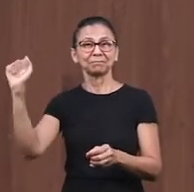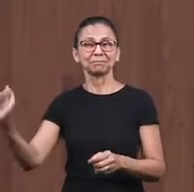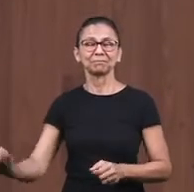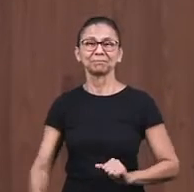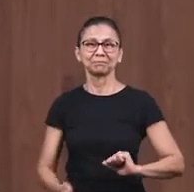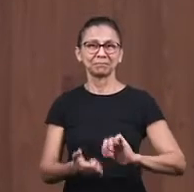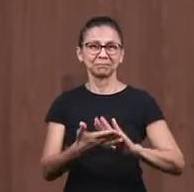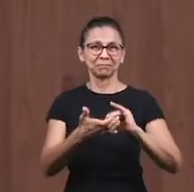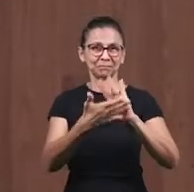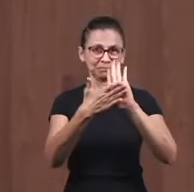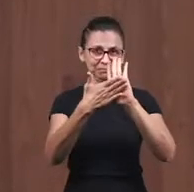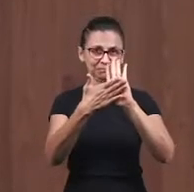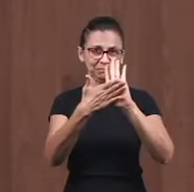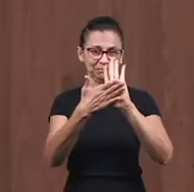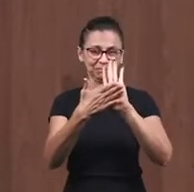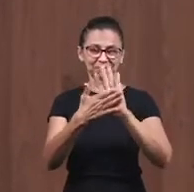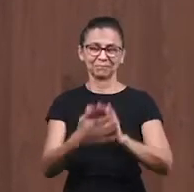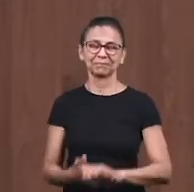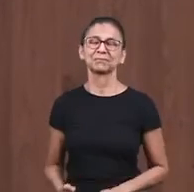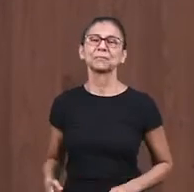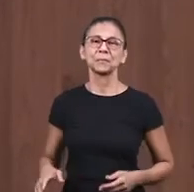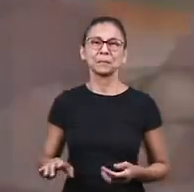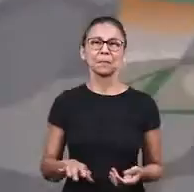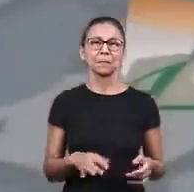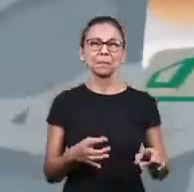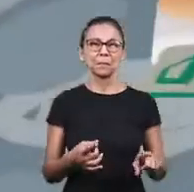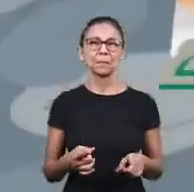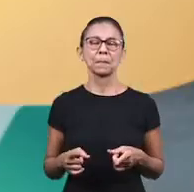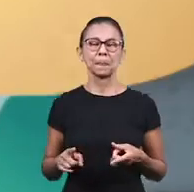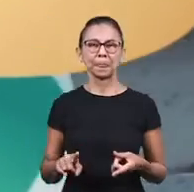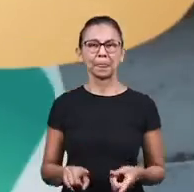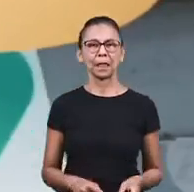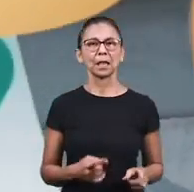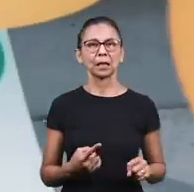now praise the Lord. I want to be faithful.